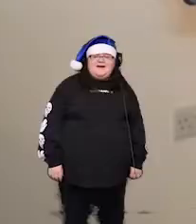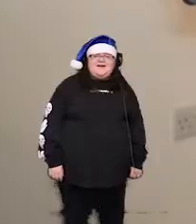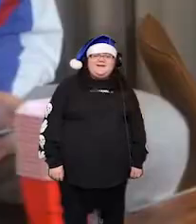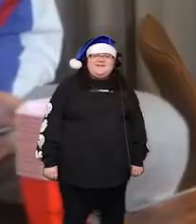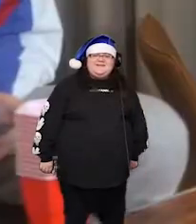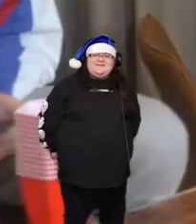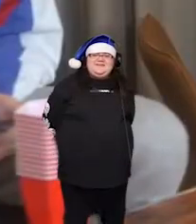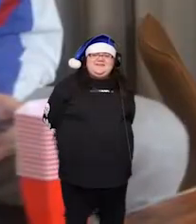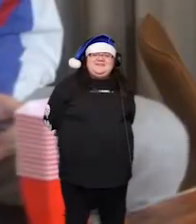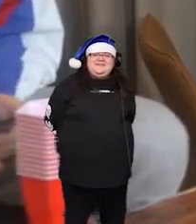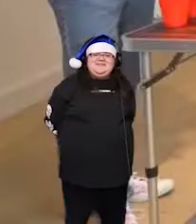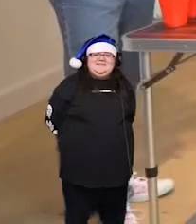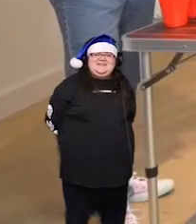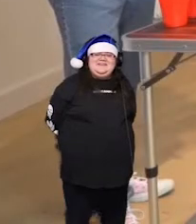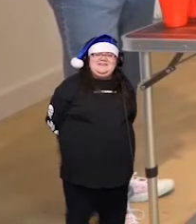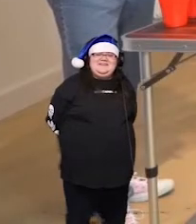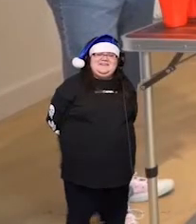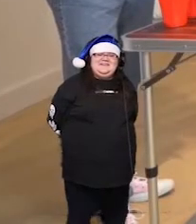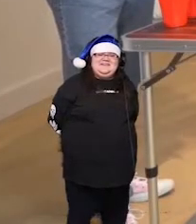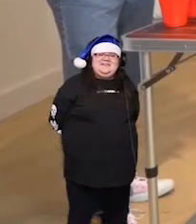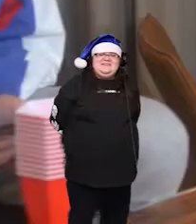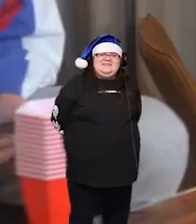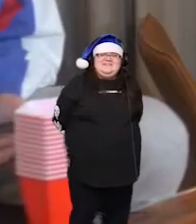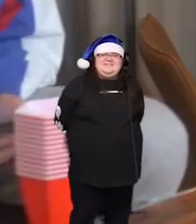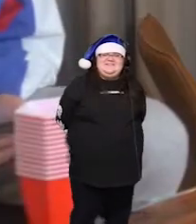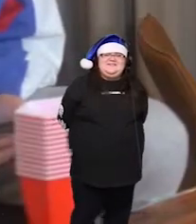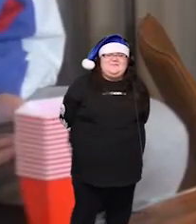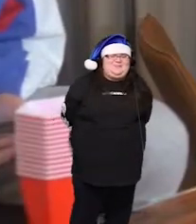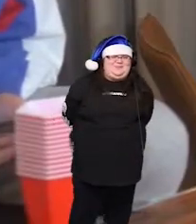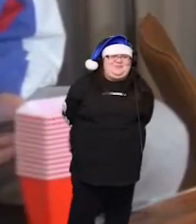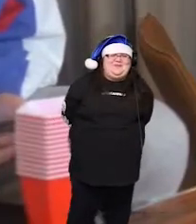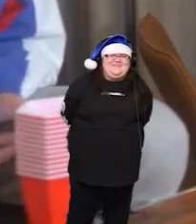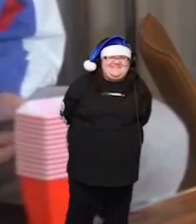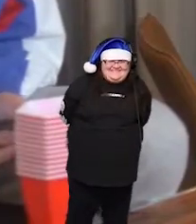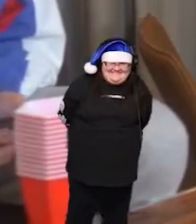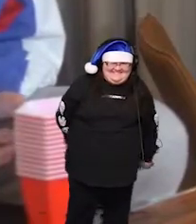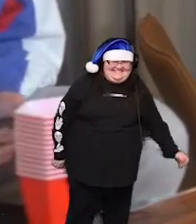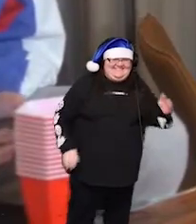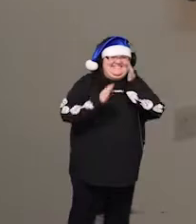1936. Right. Huh? You know this one, you were alive then.